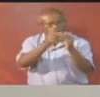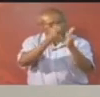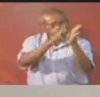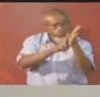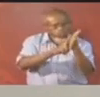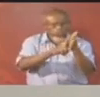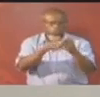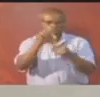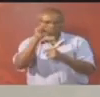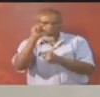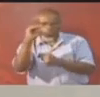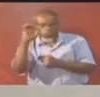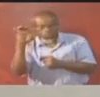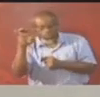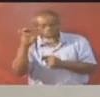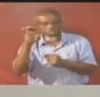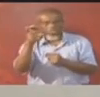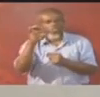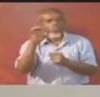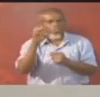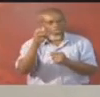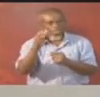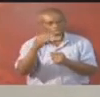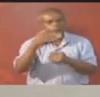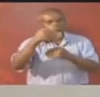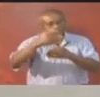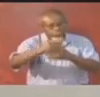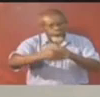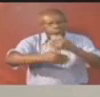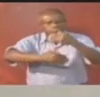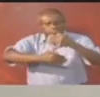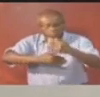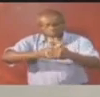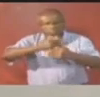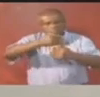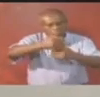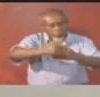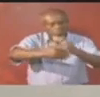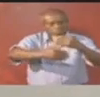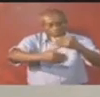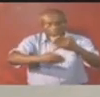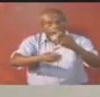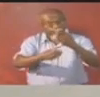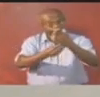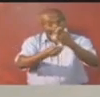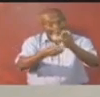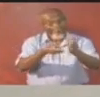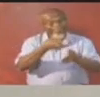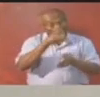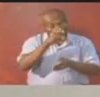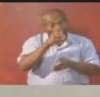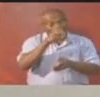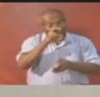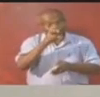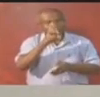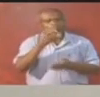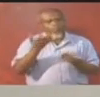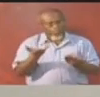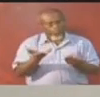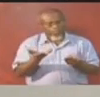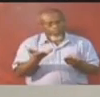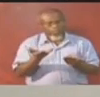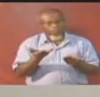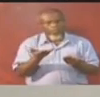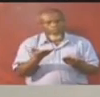restrictions that have been incrementally, bit by bit, stronger and stronger, implemented over the past few